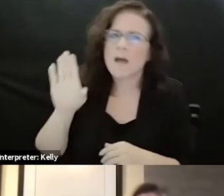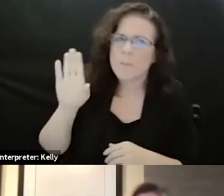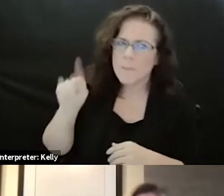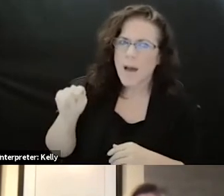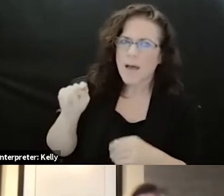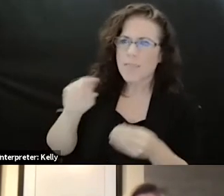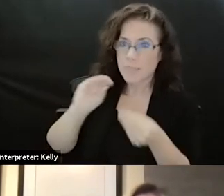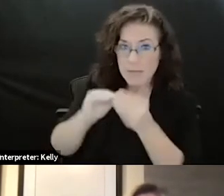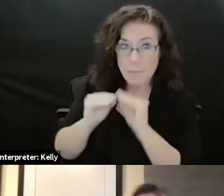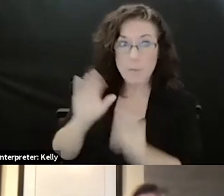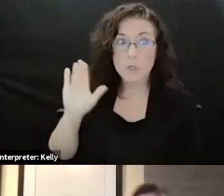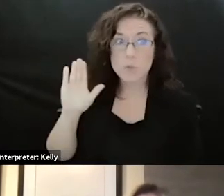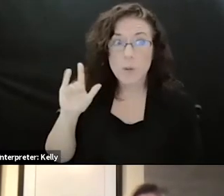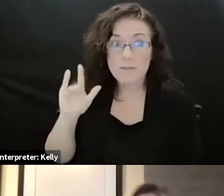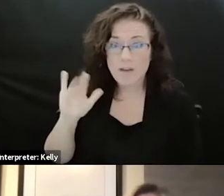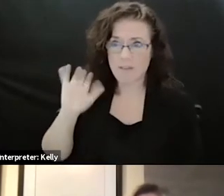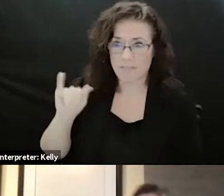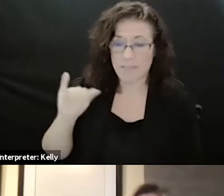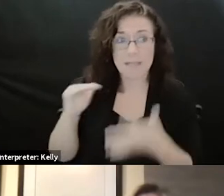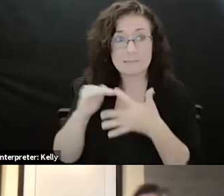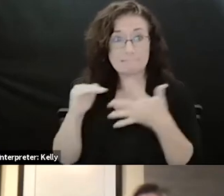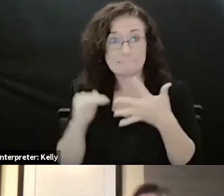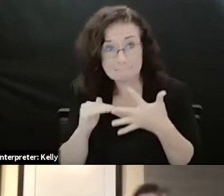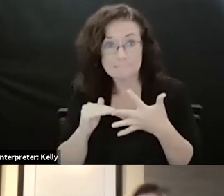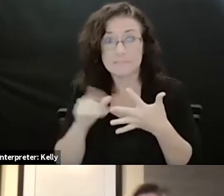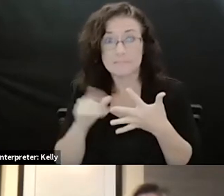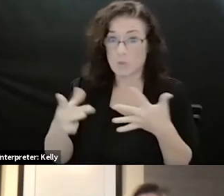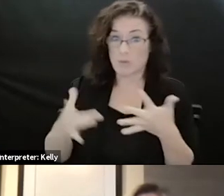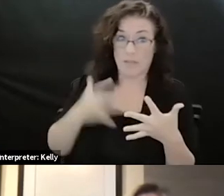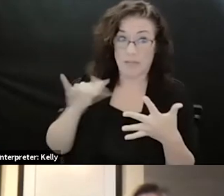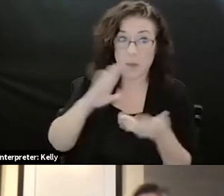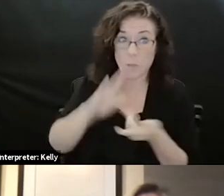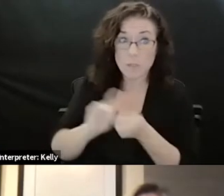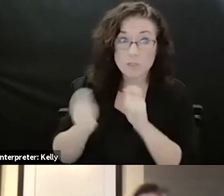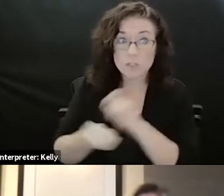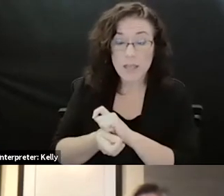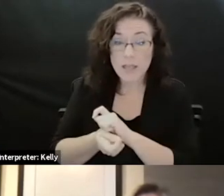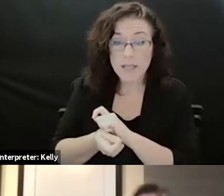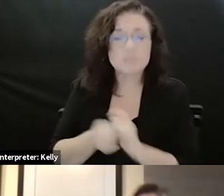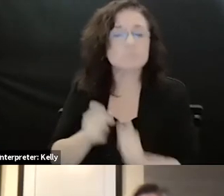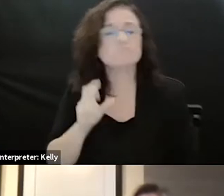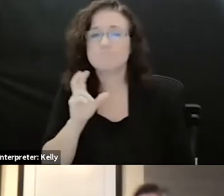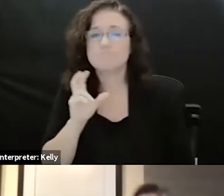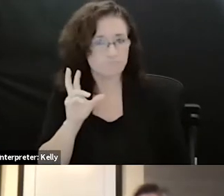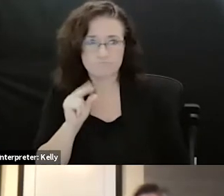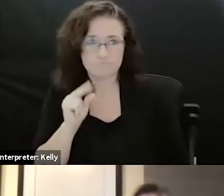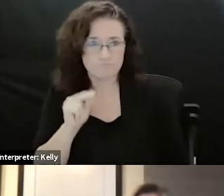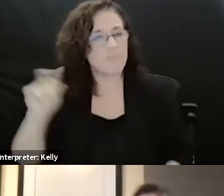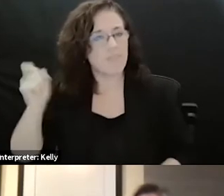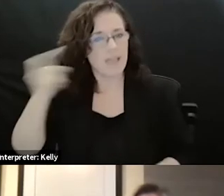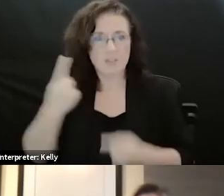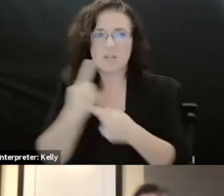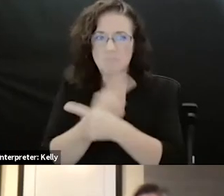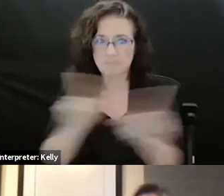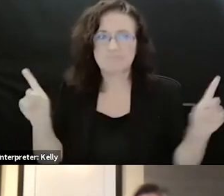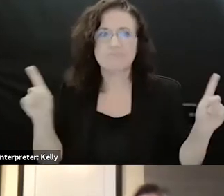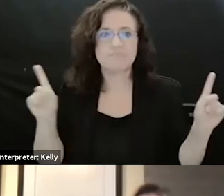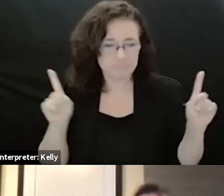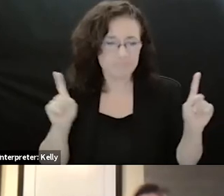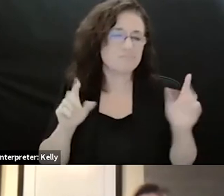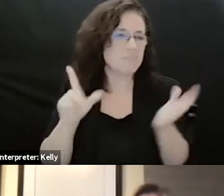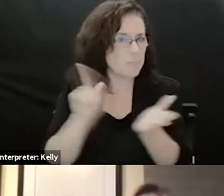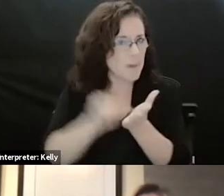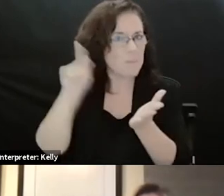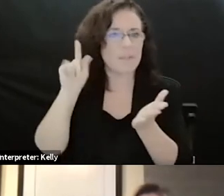changing from the state i do not that is from the governor that is what has been said is what's been published i do not